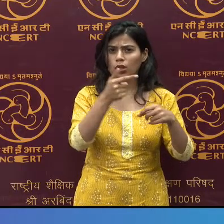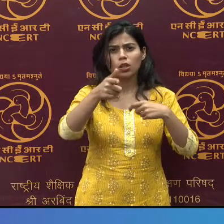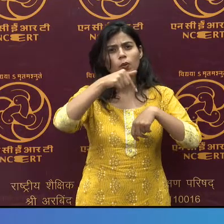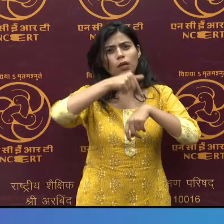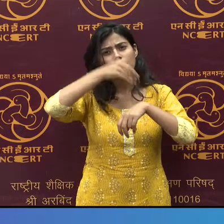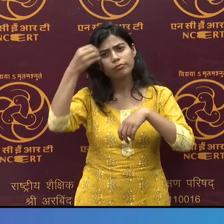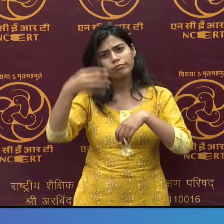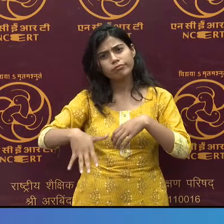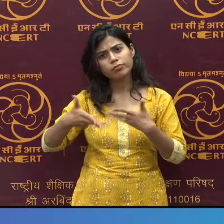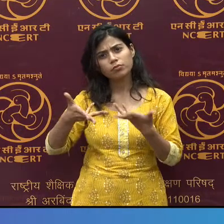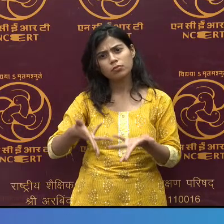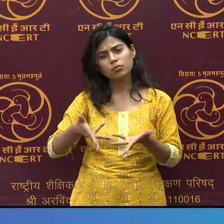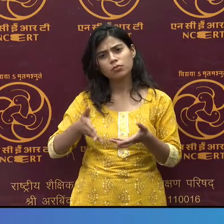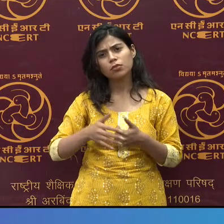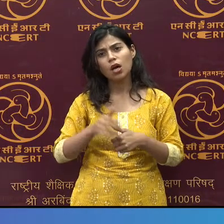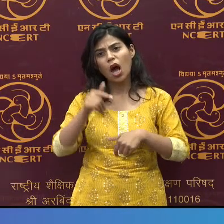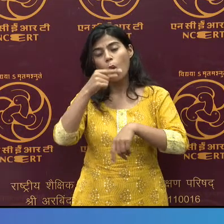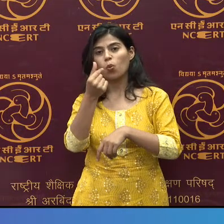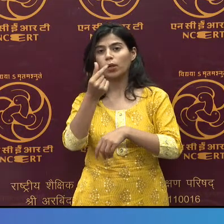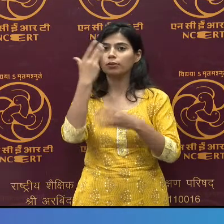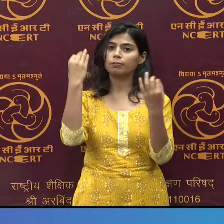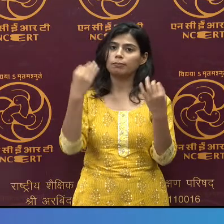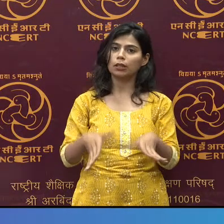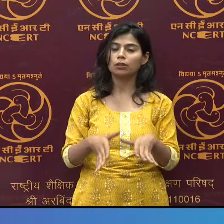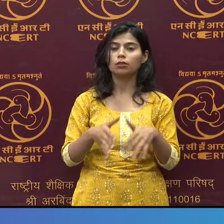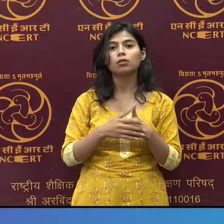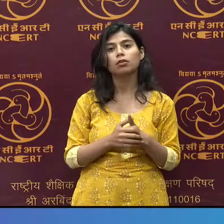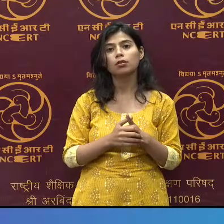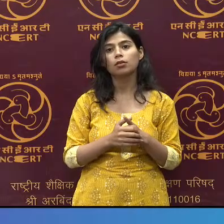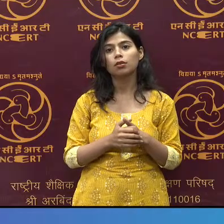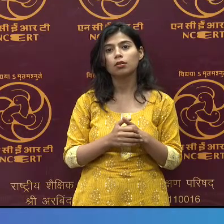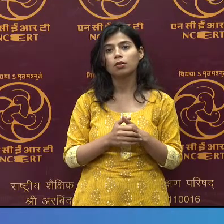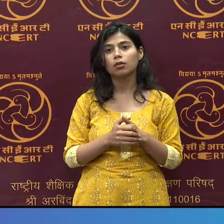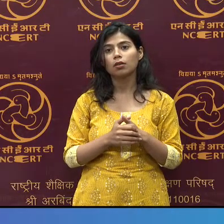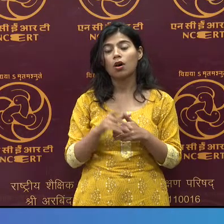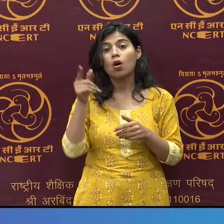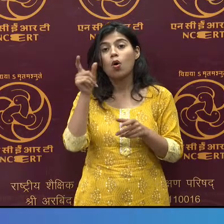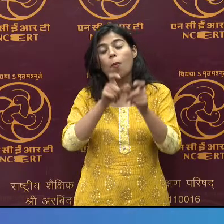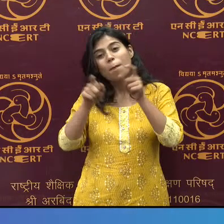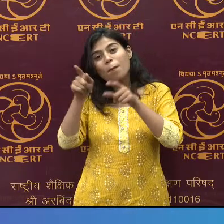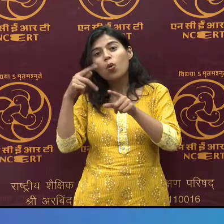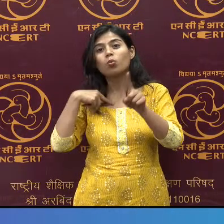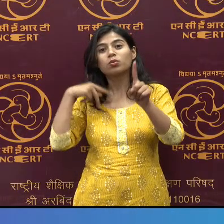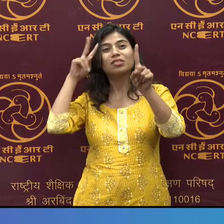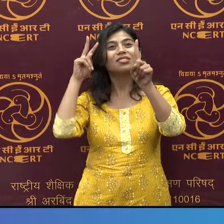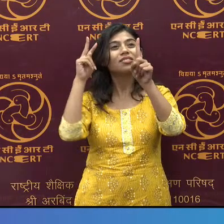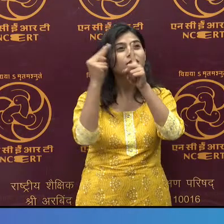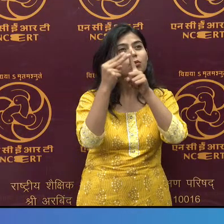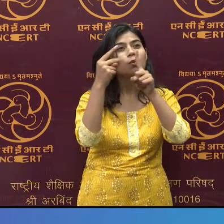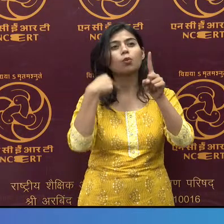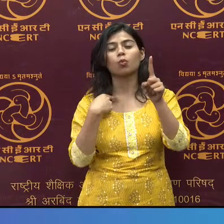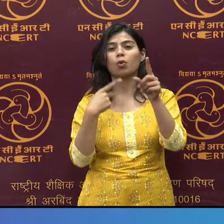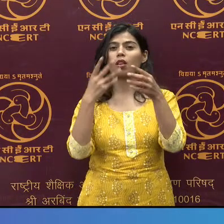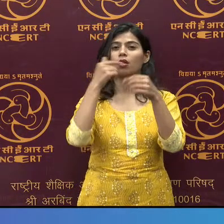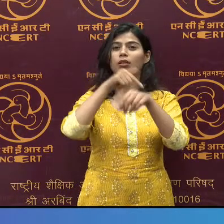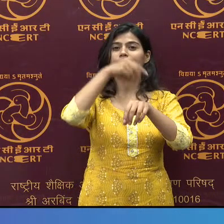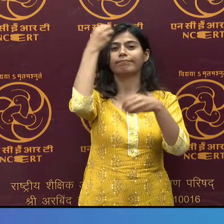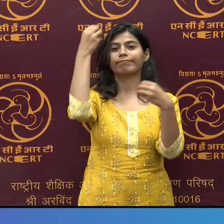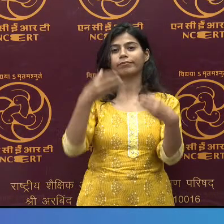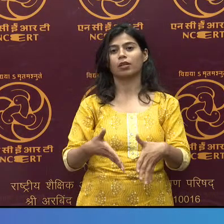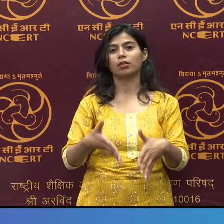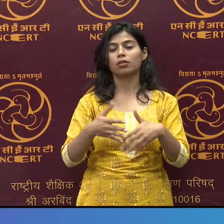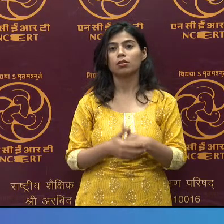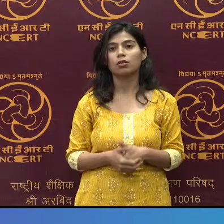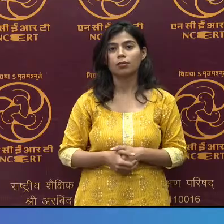of time, it would be wastage of money, and it would be the wastage of purpose with which they are ending in the coaching